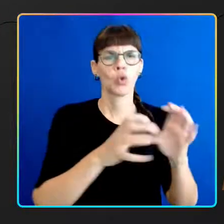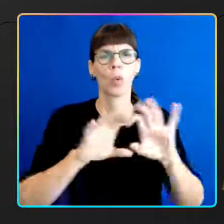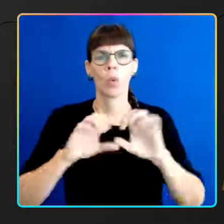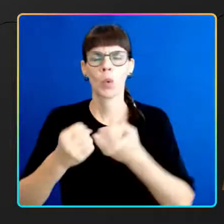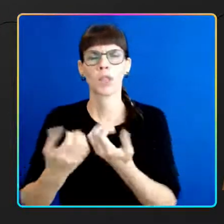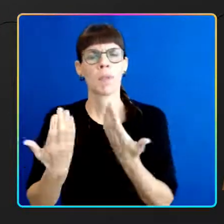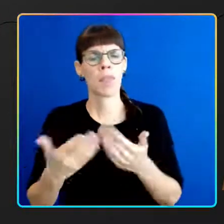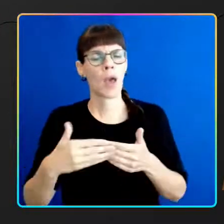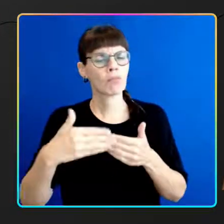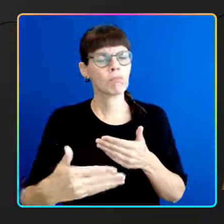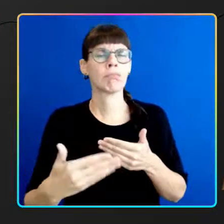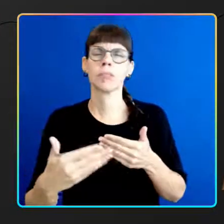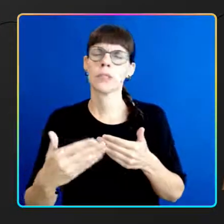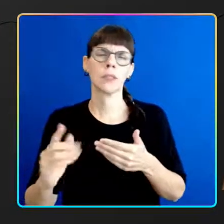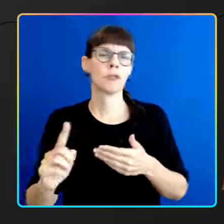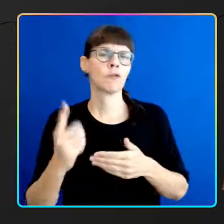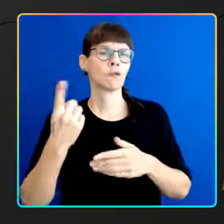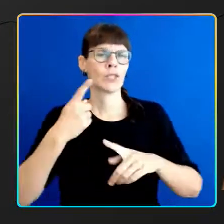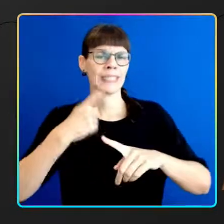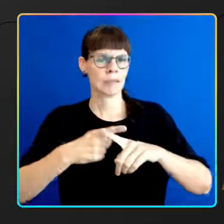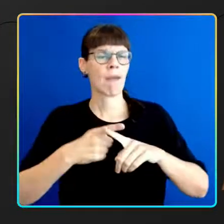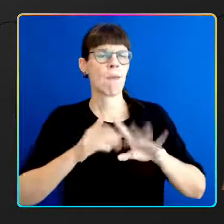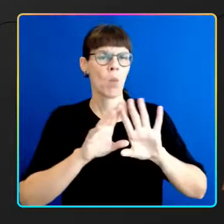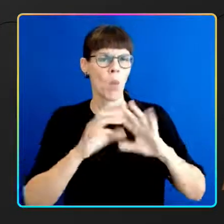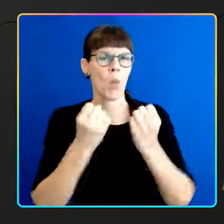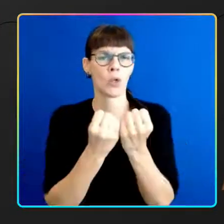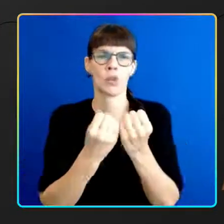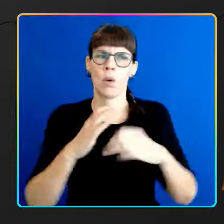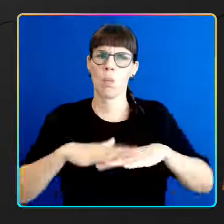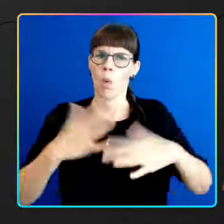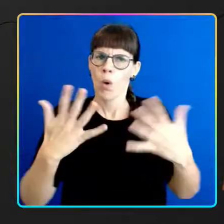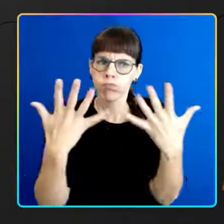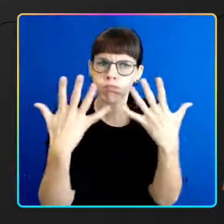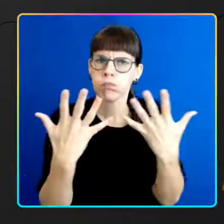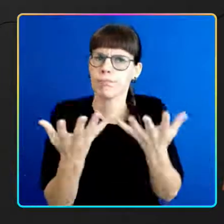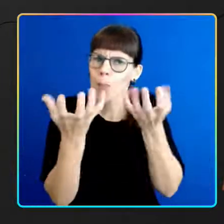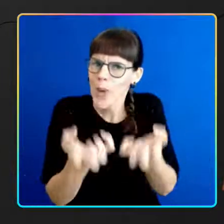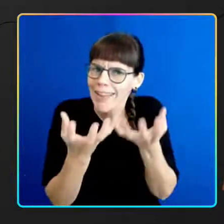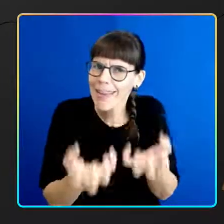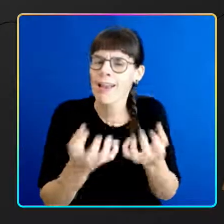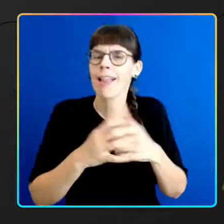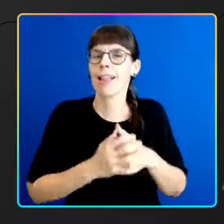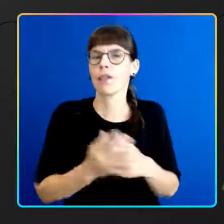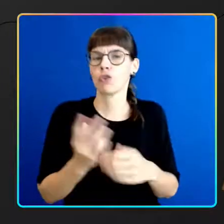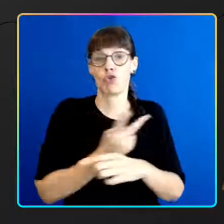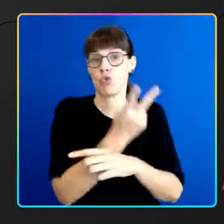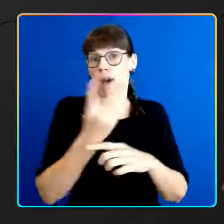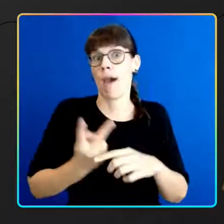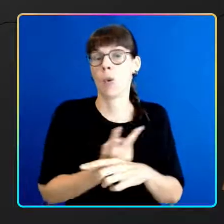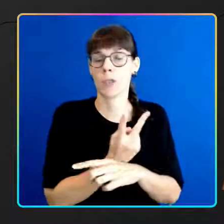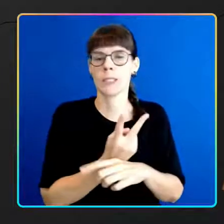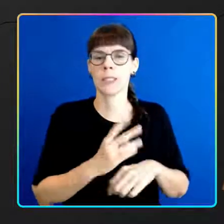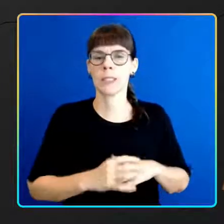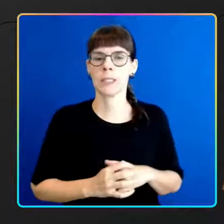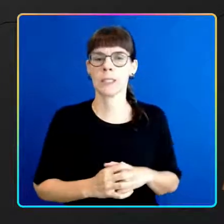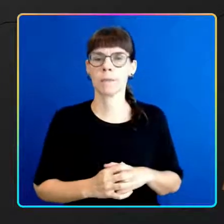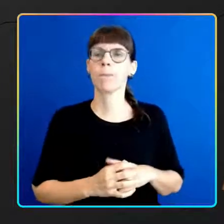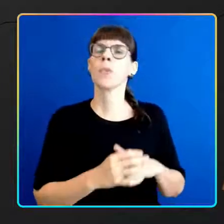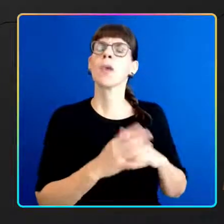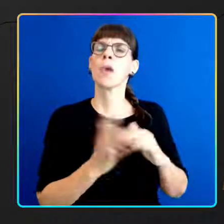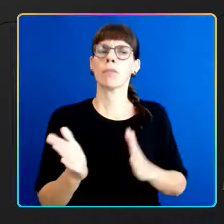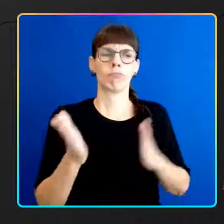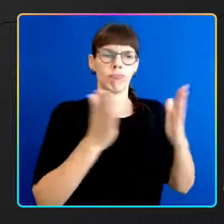the kind of workshops hands-on for 2 hours. So one is we are going to see how we can use